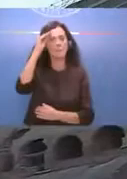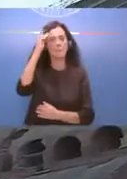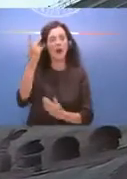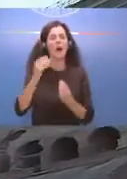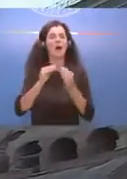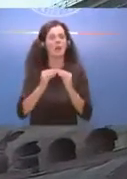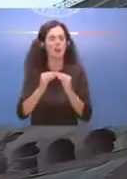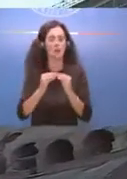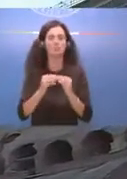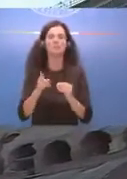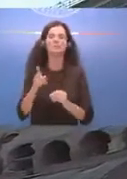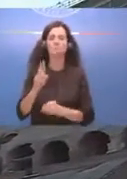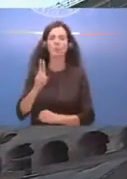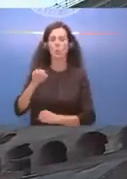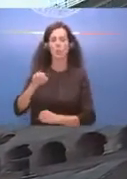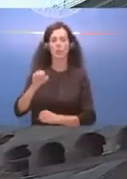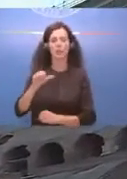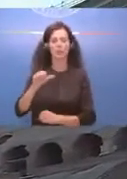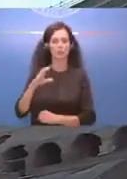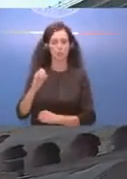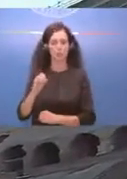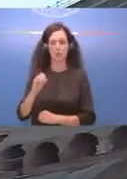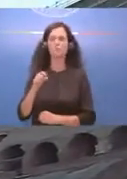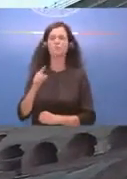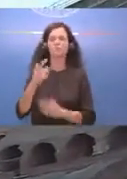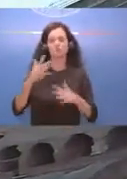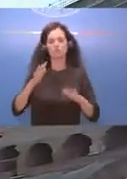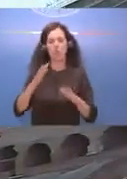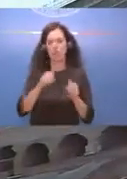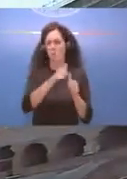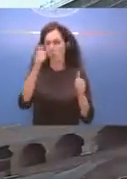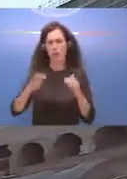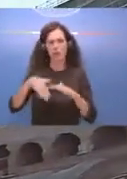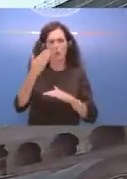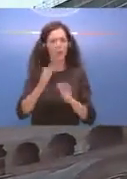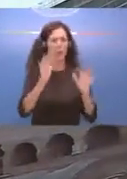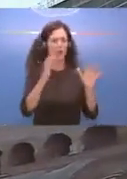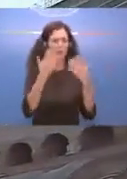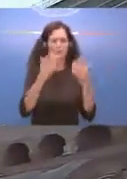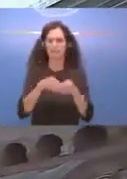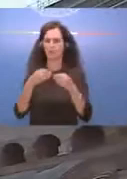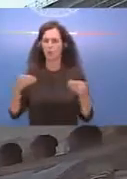moda negli eau now fashion institute